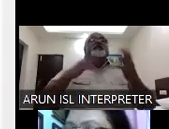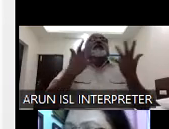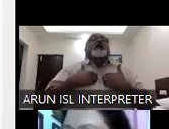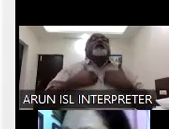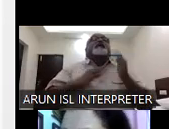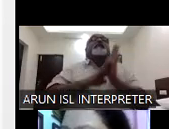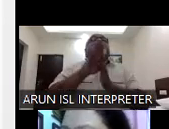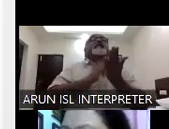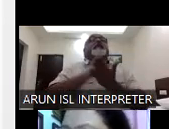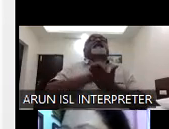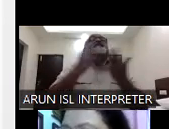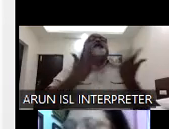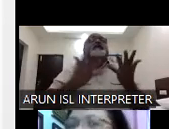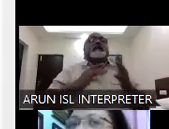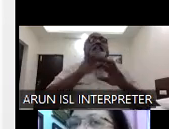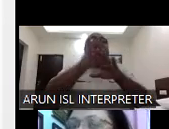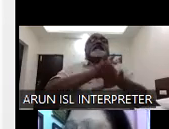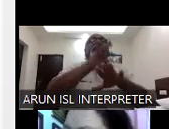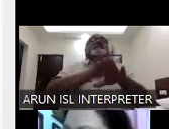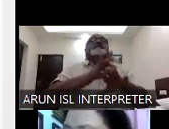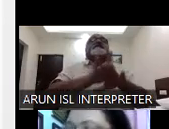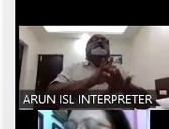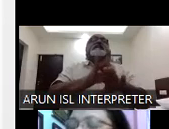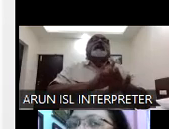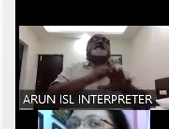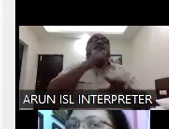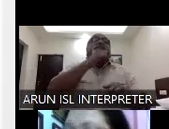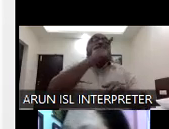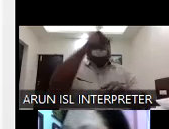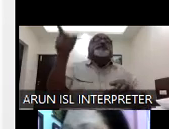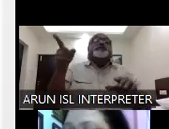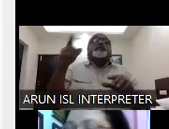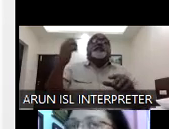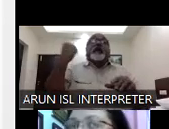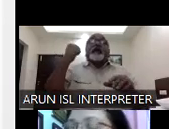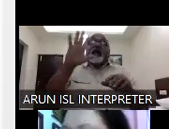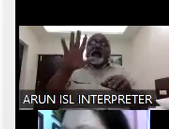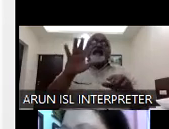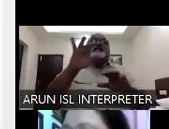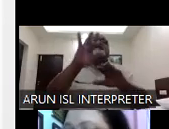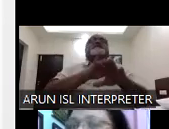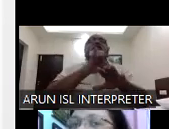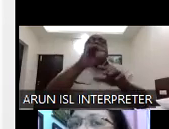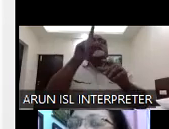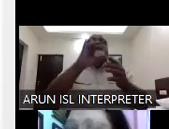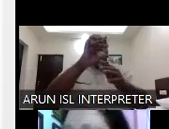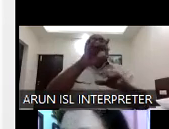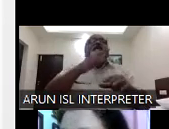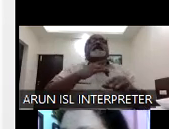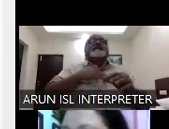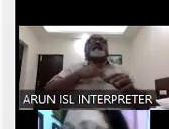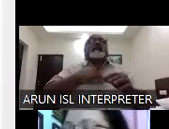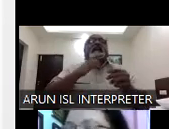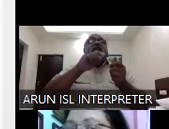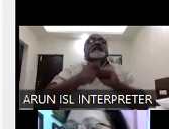boss, they require school, they require education, they require medicine, they require treatment. You have to develop